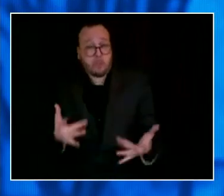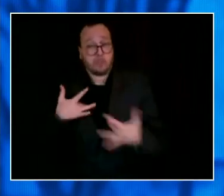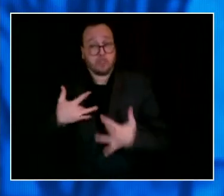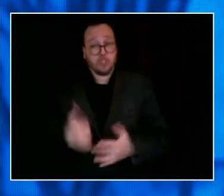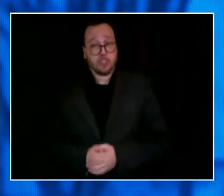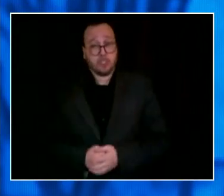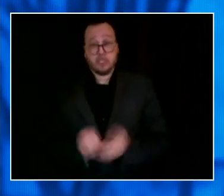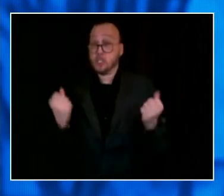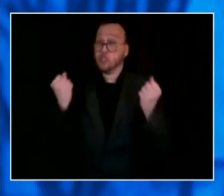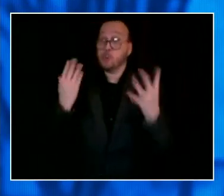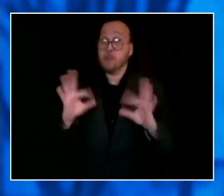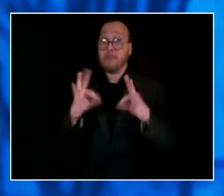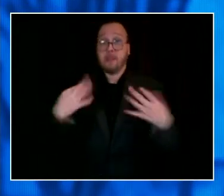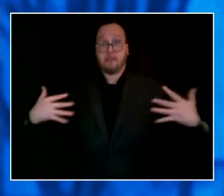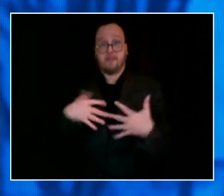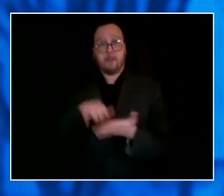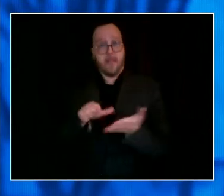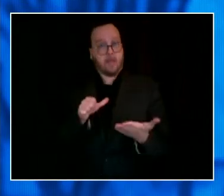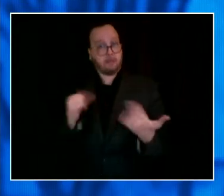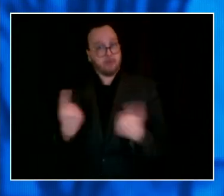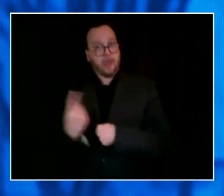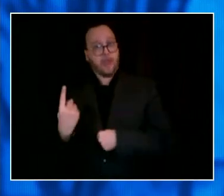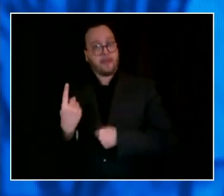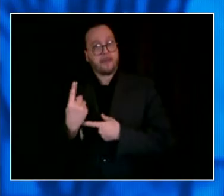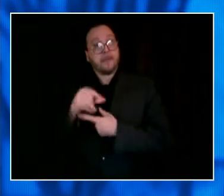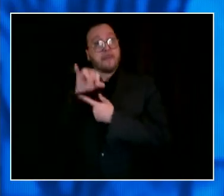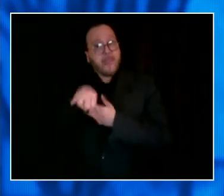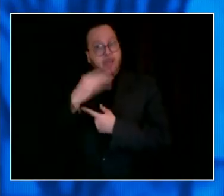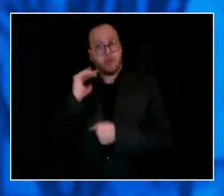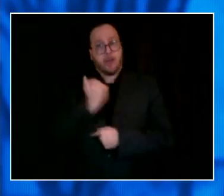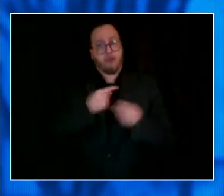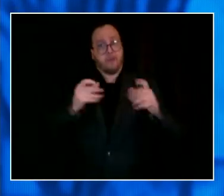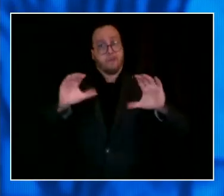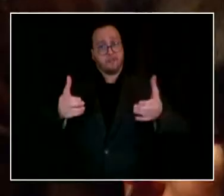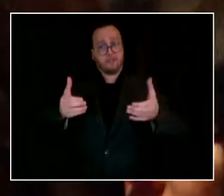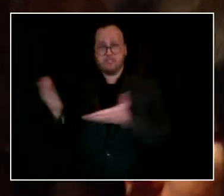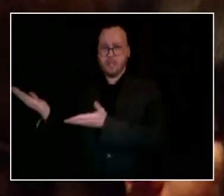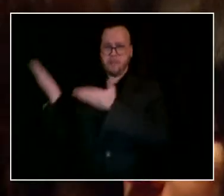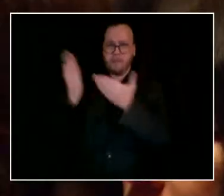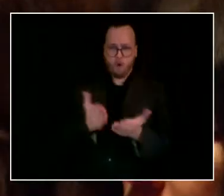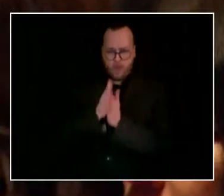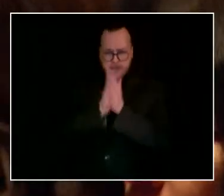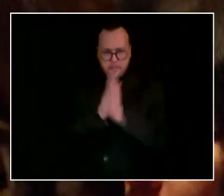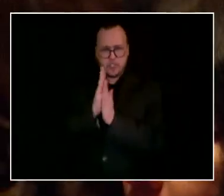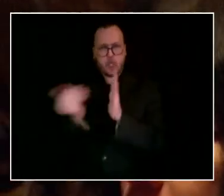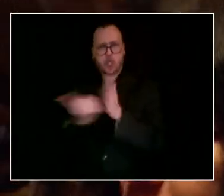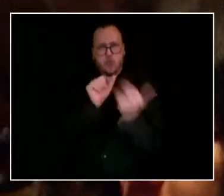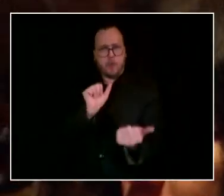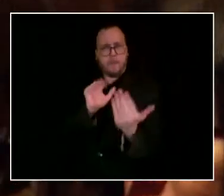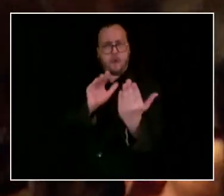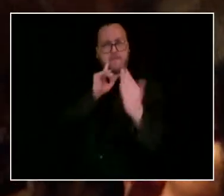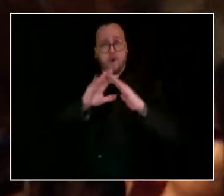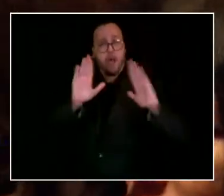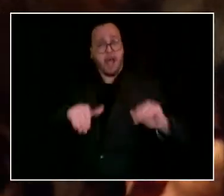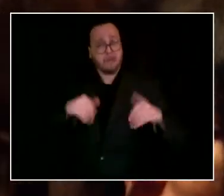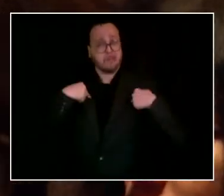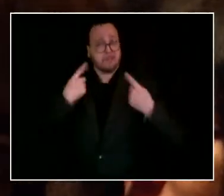today. That is why our administration brought an ambitious new approach to housing right from the